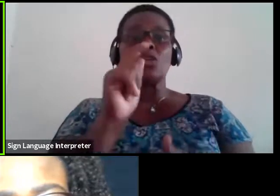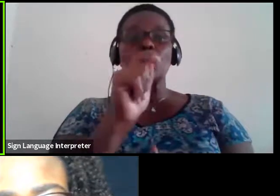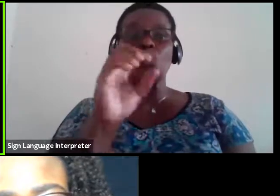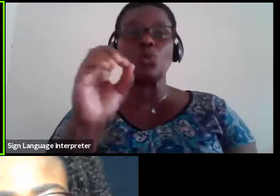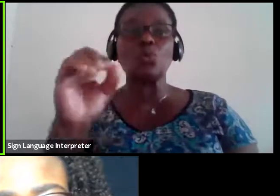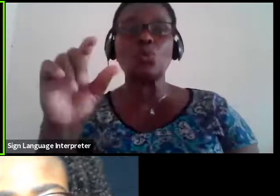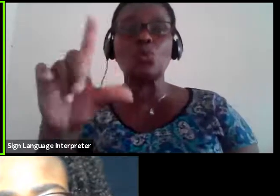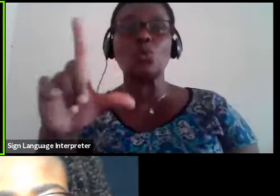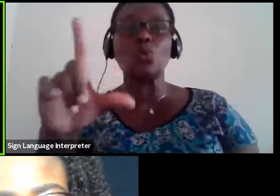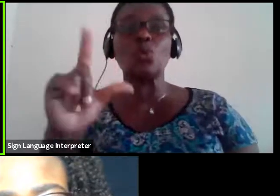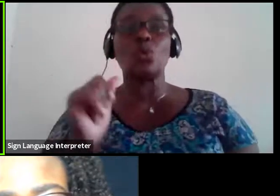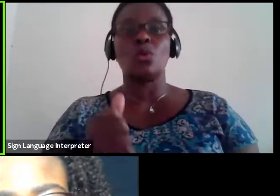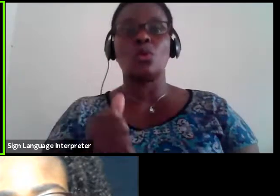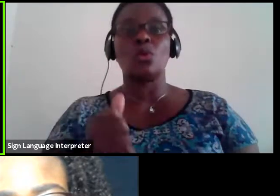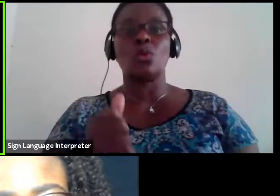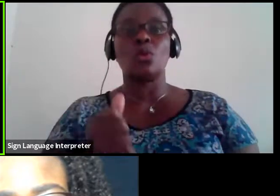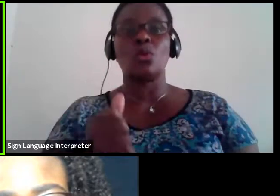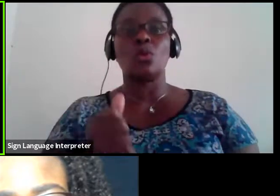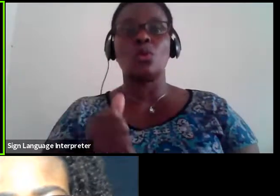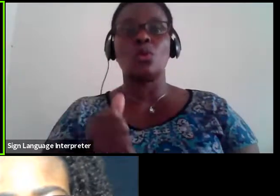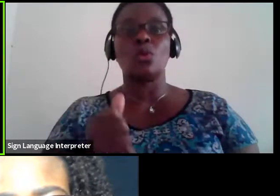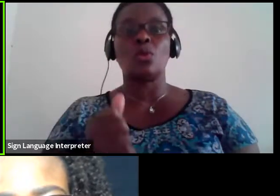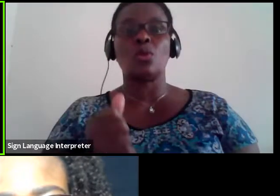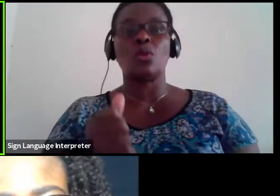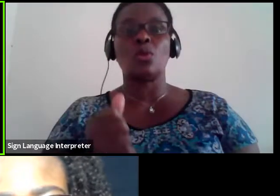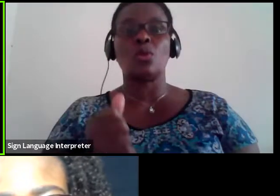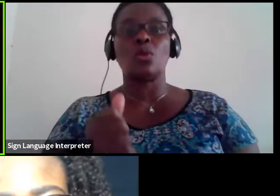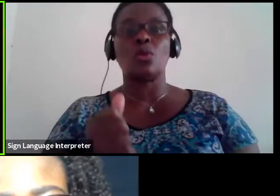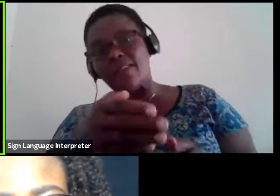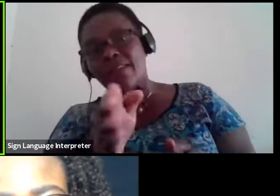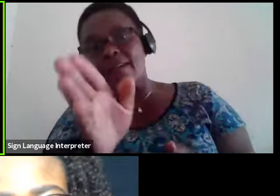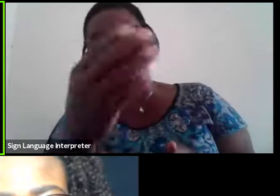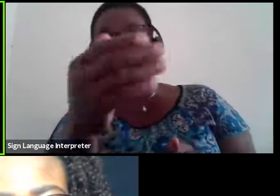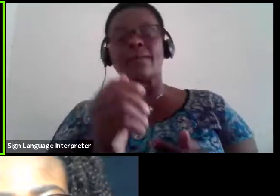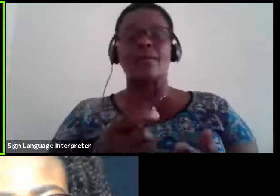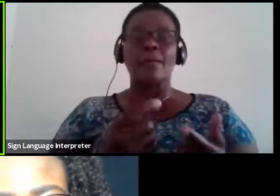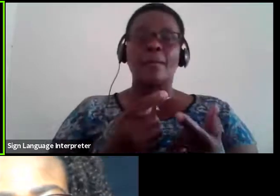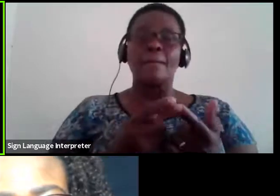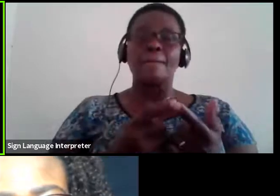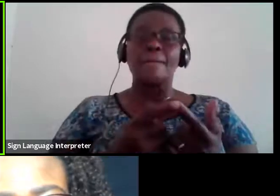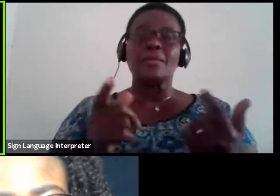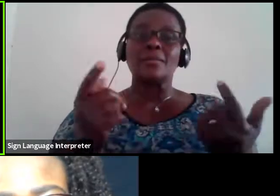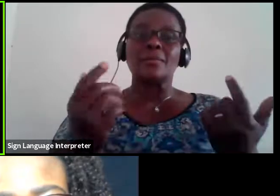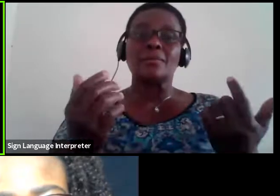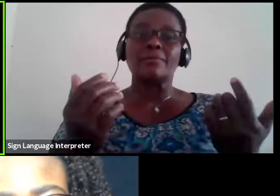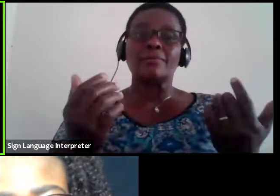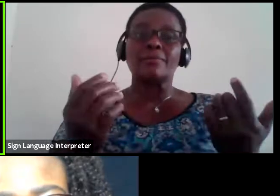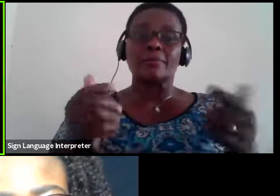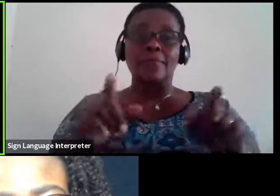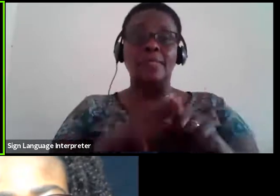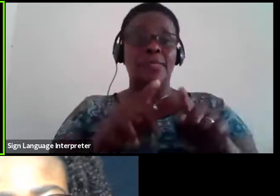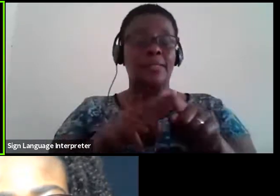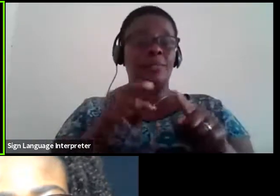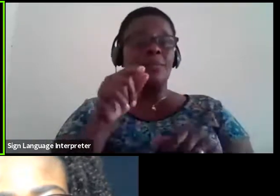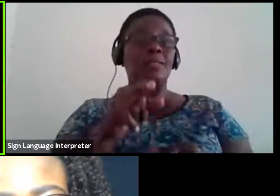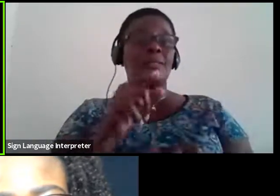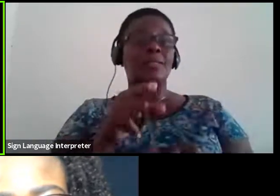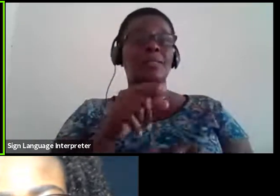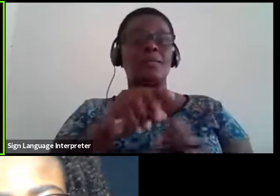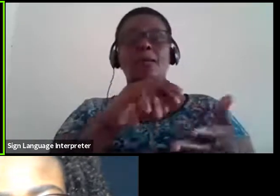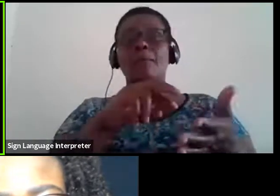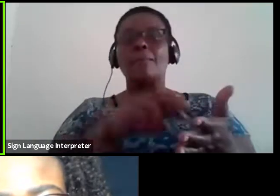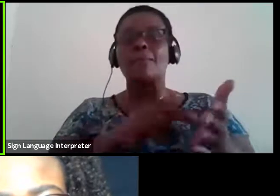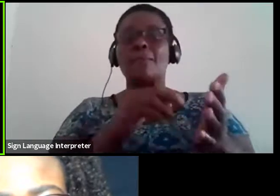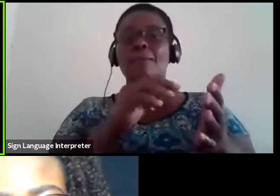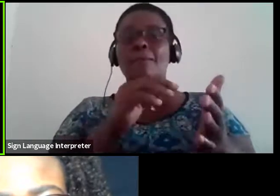inflict harm on people. And also this also just makes digital security hard. You have tech